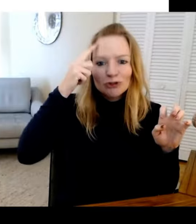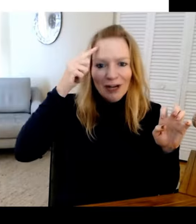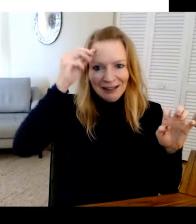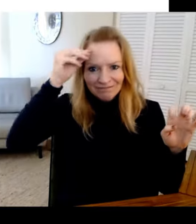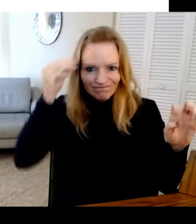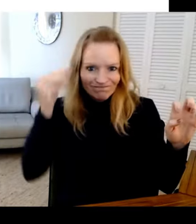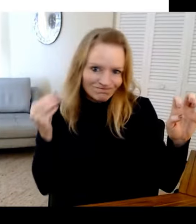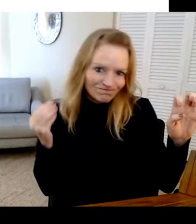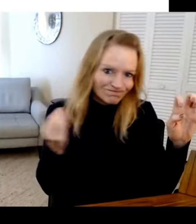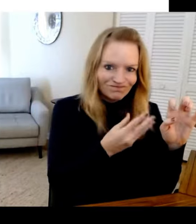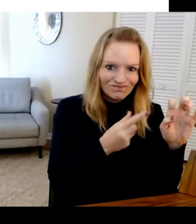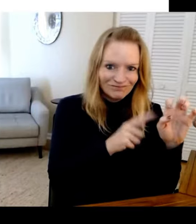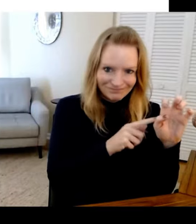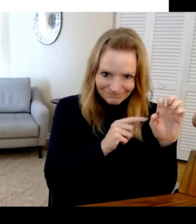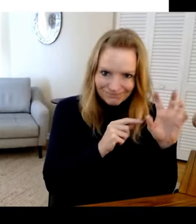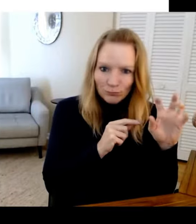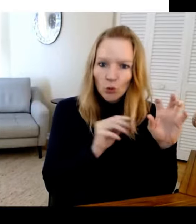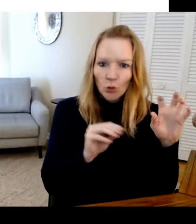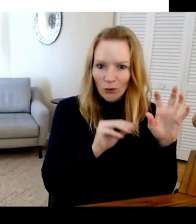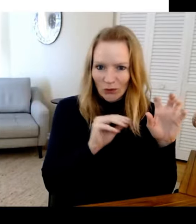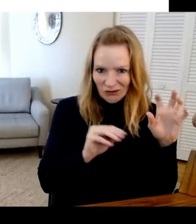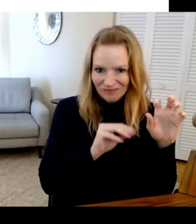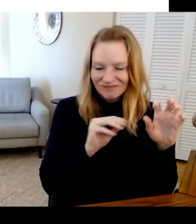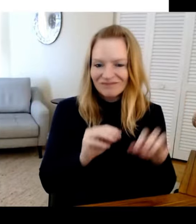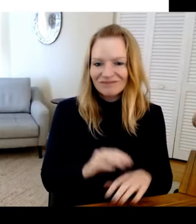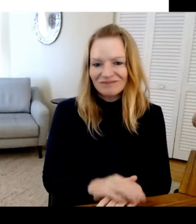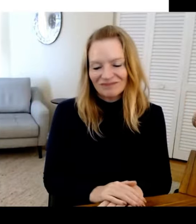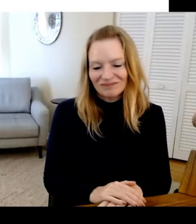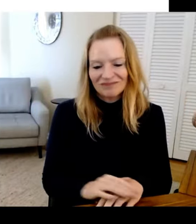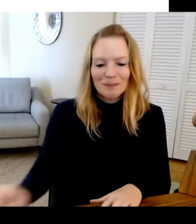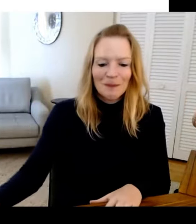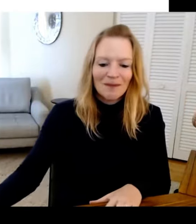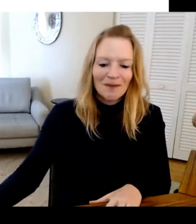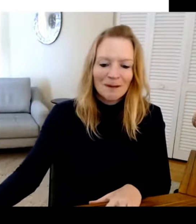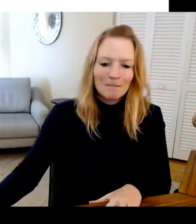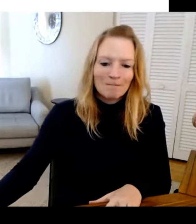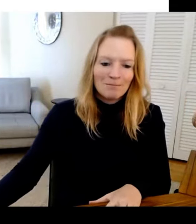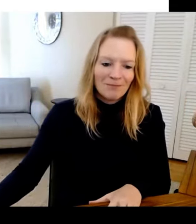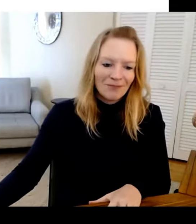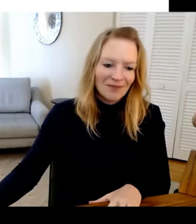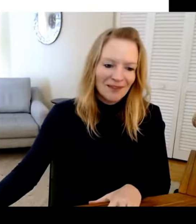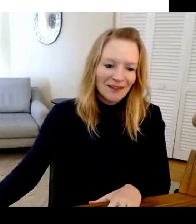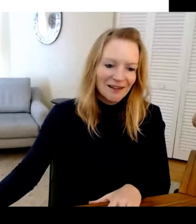itself? No, it's the brain telling the hand to move.